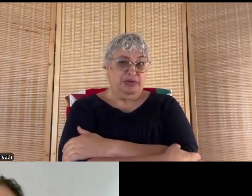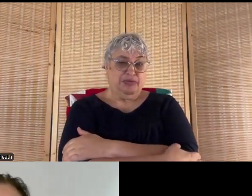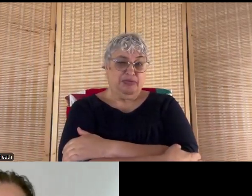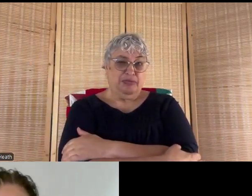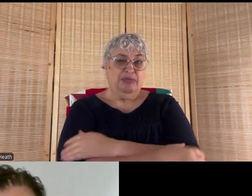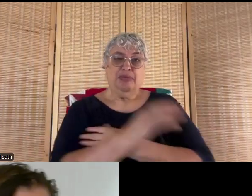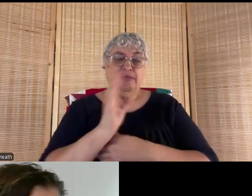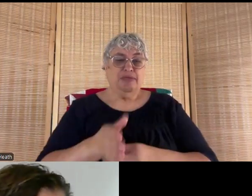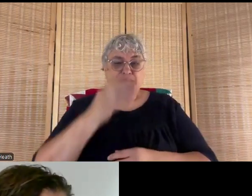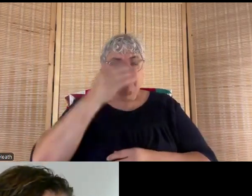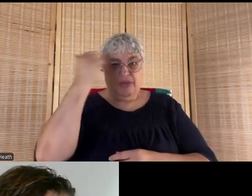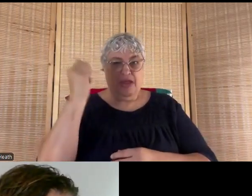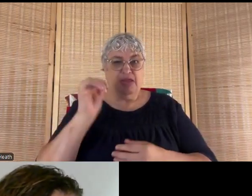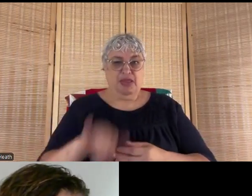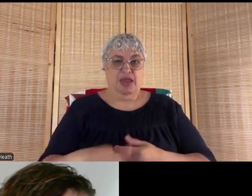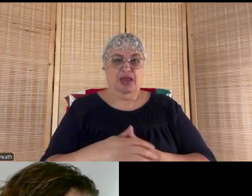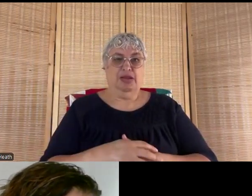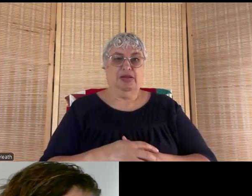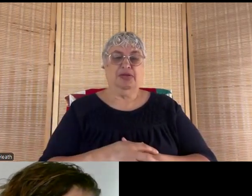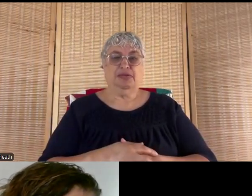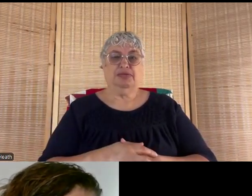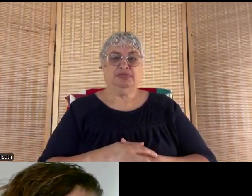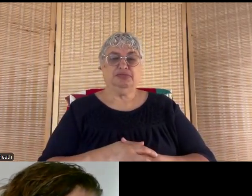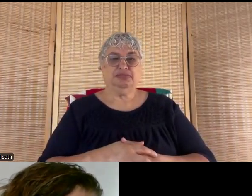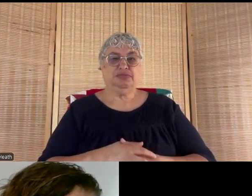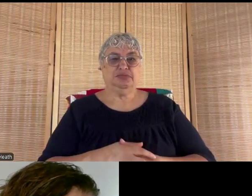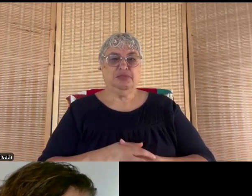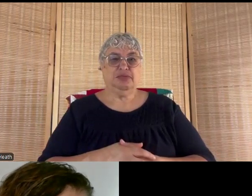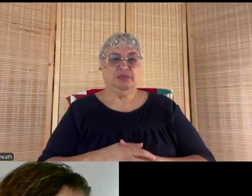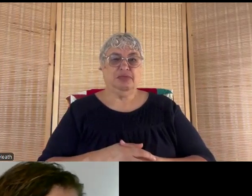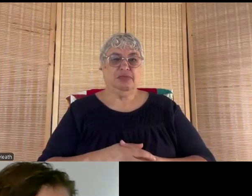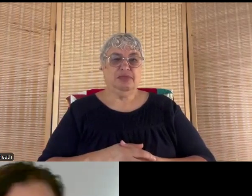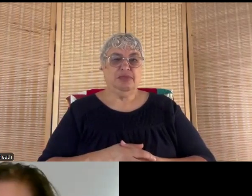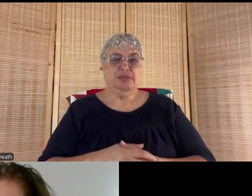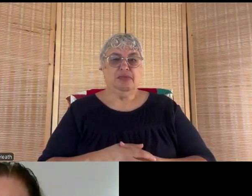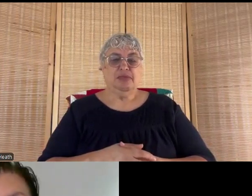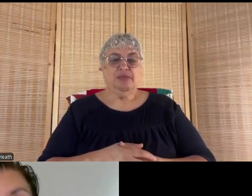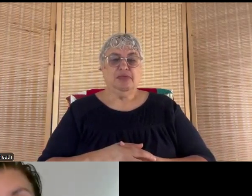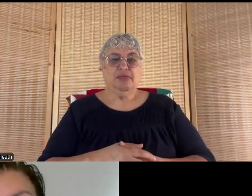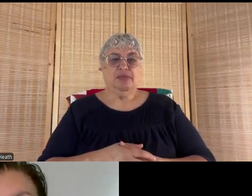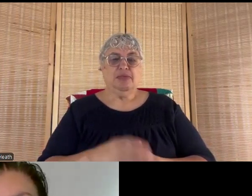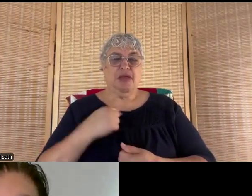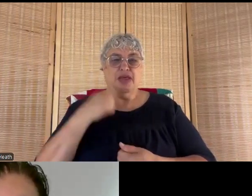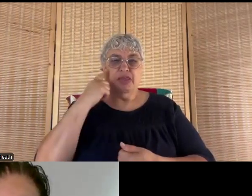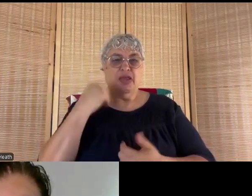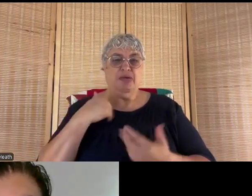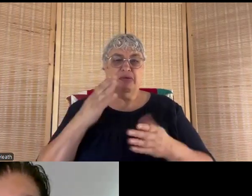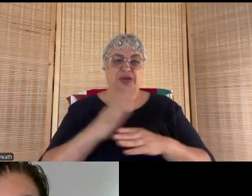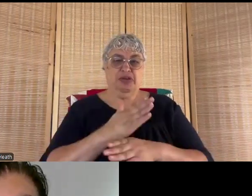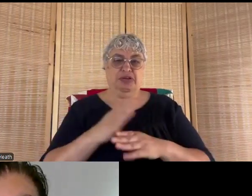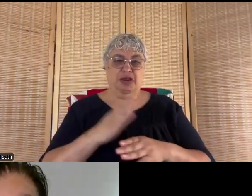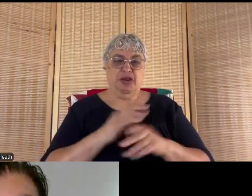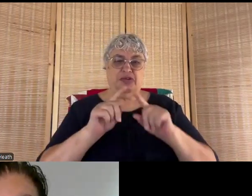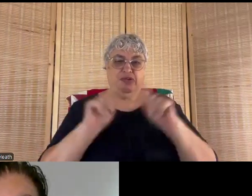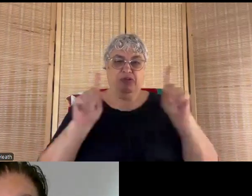never forgotten. I've never forgotten that. So I think I'm going to do share